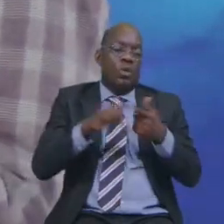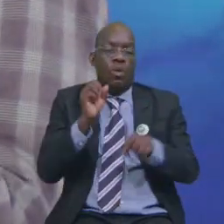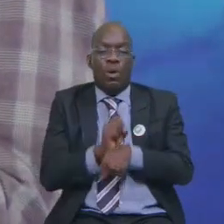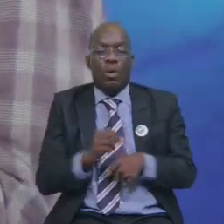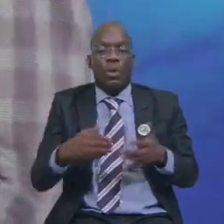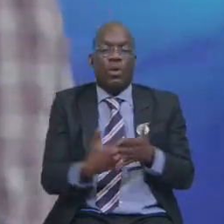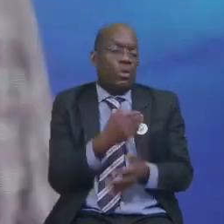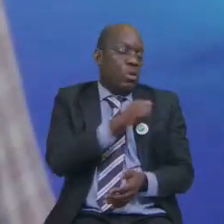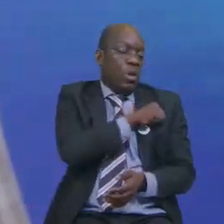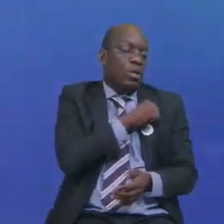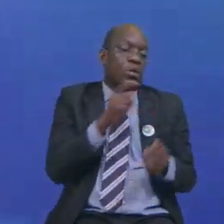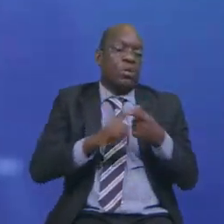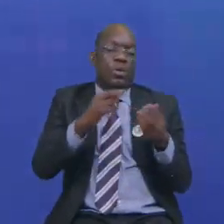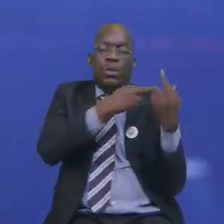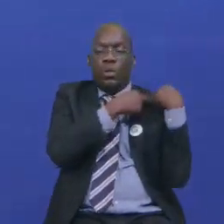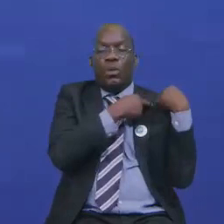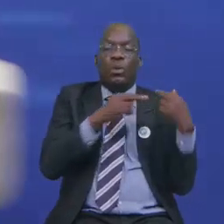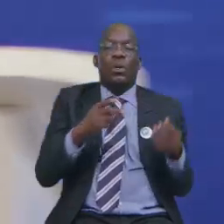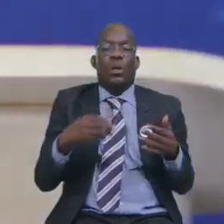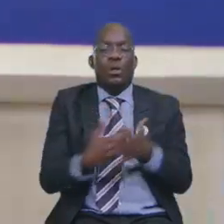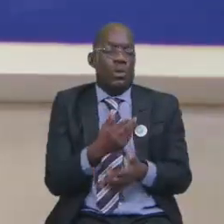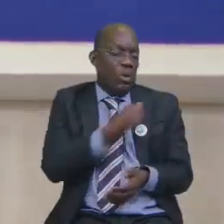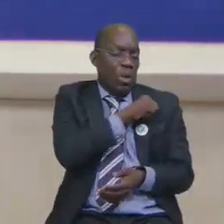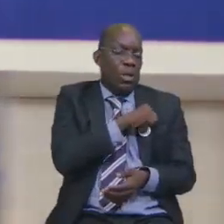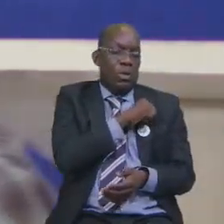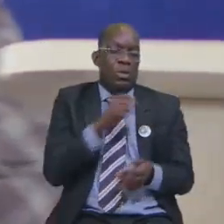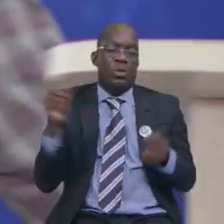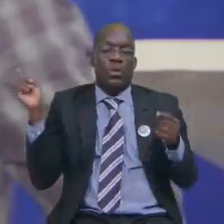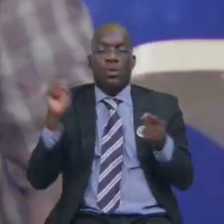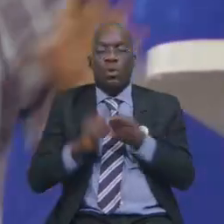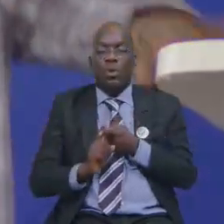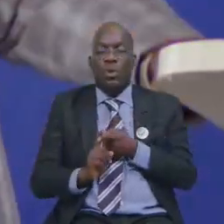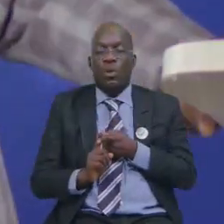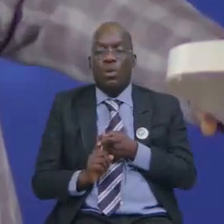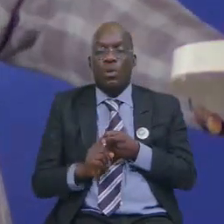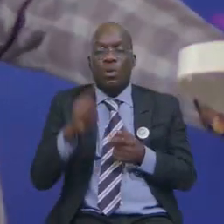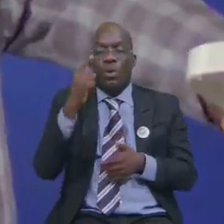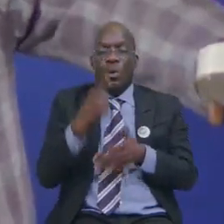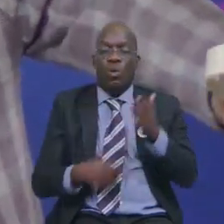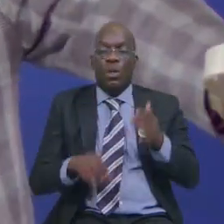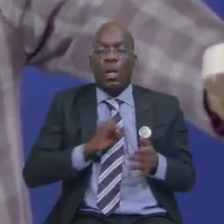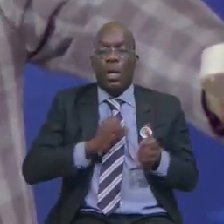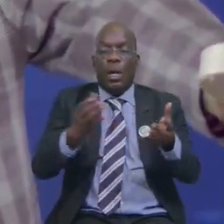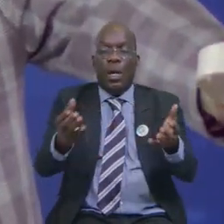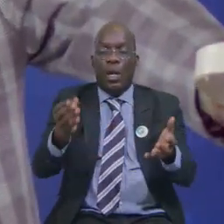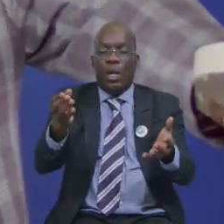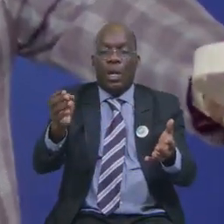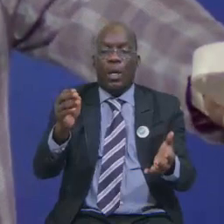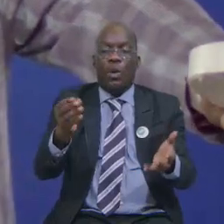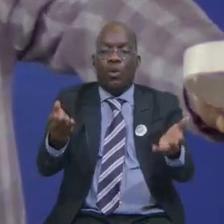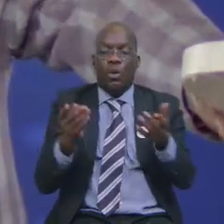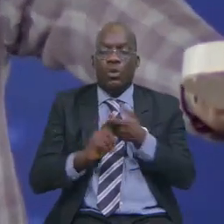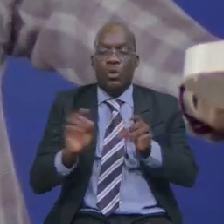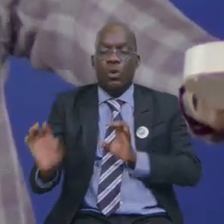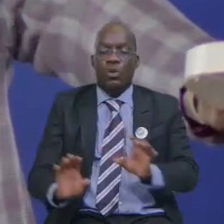to responsibility. A new attitude to what I need to do today